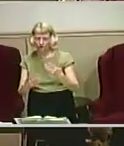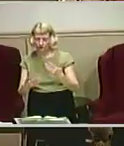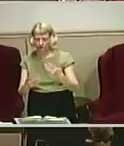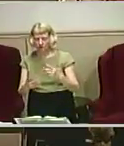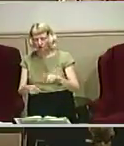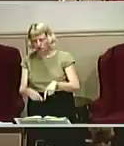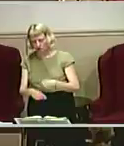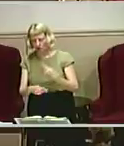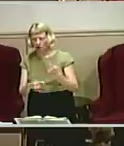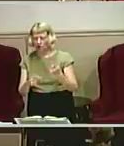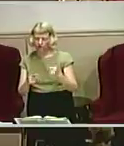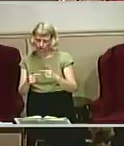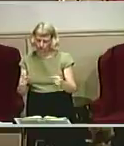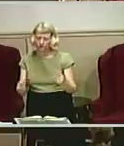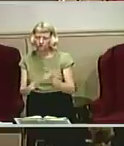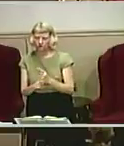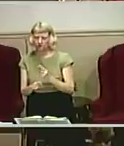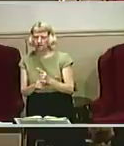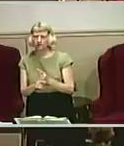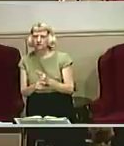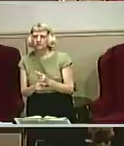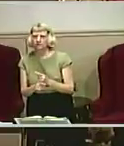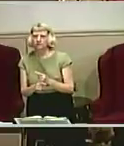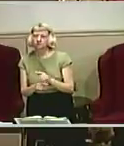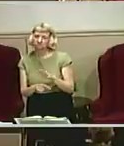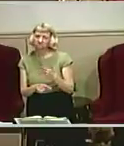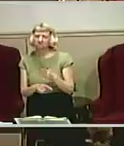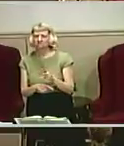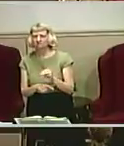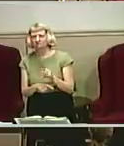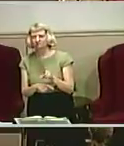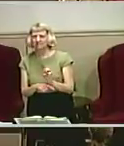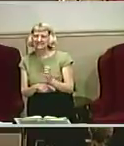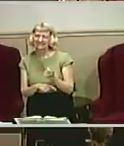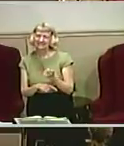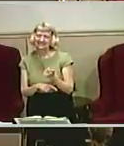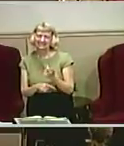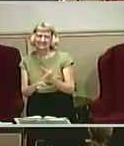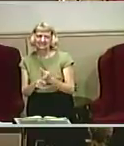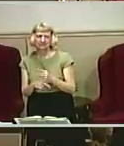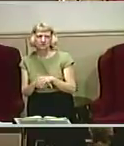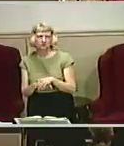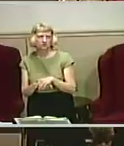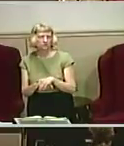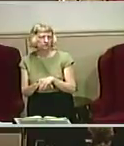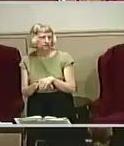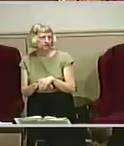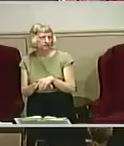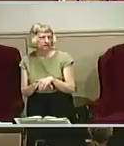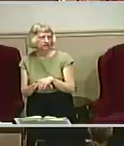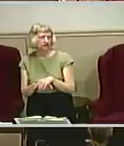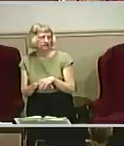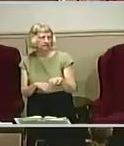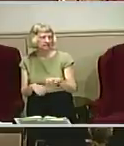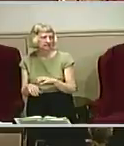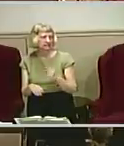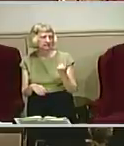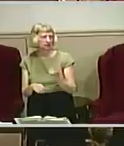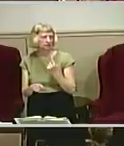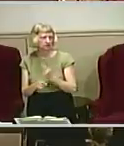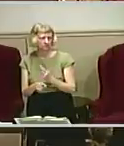Mom reminded us of all the time. And we're still around, Mike. which means we did something right, right?